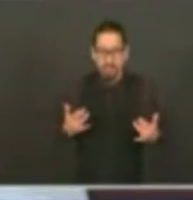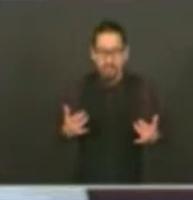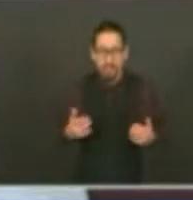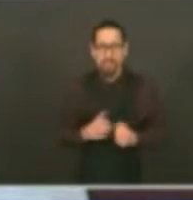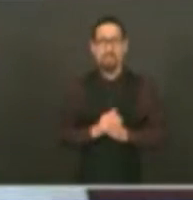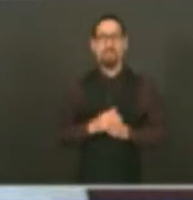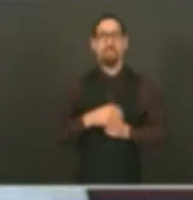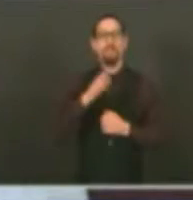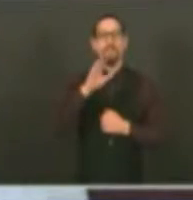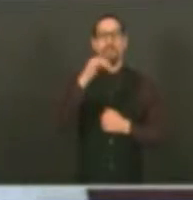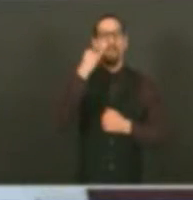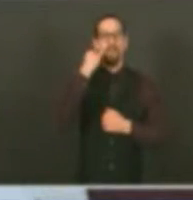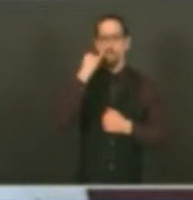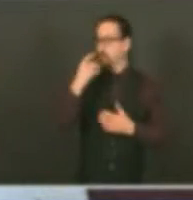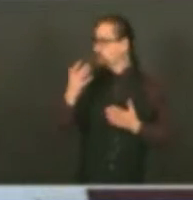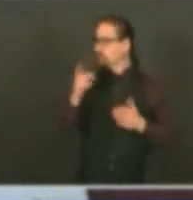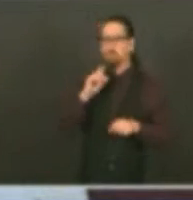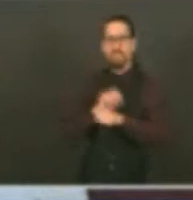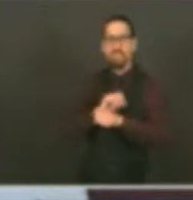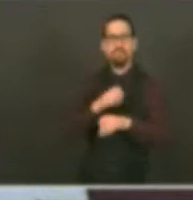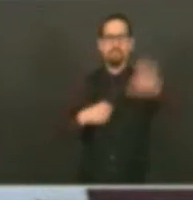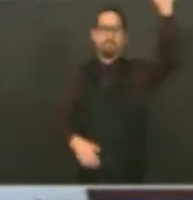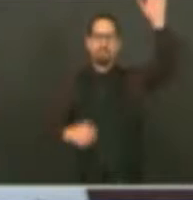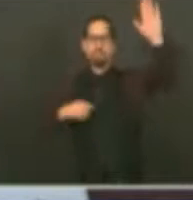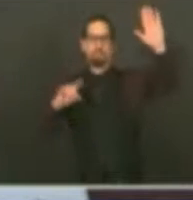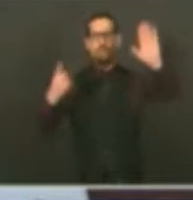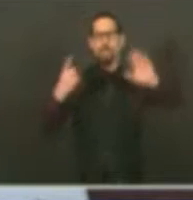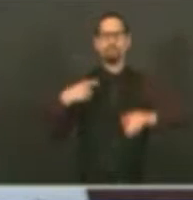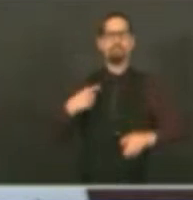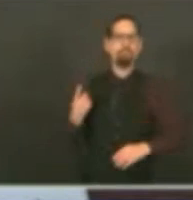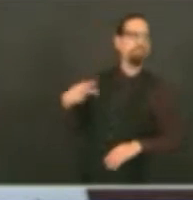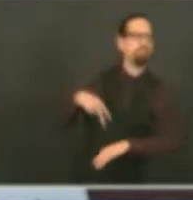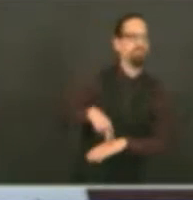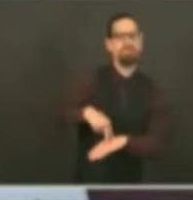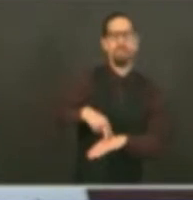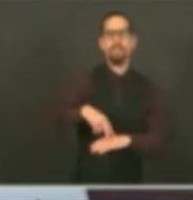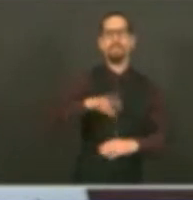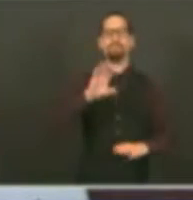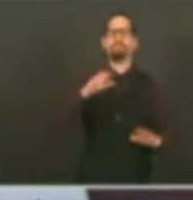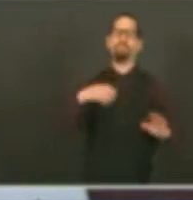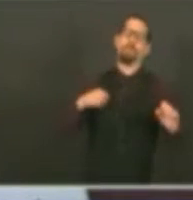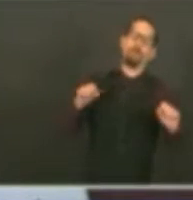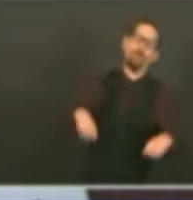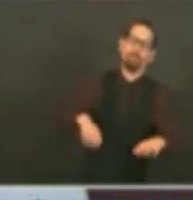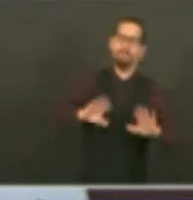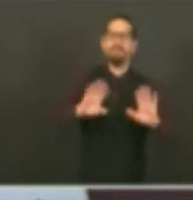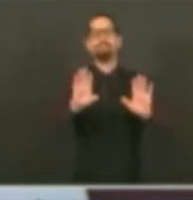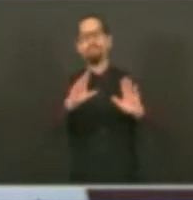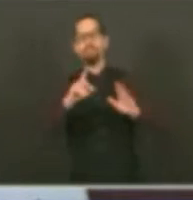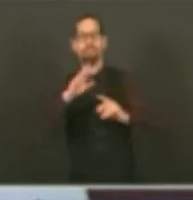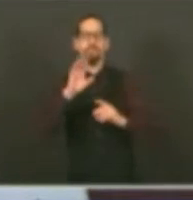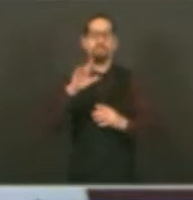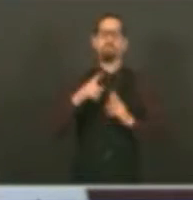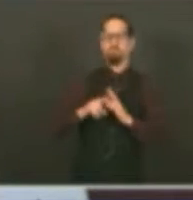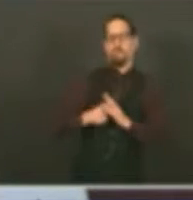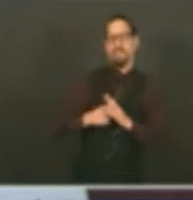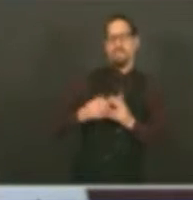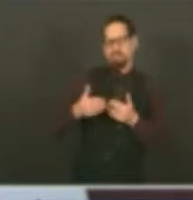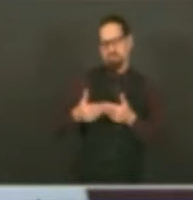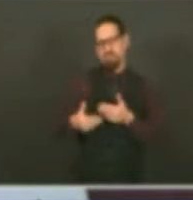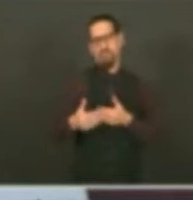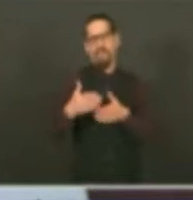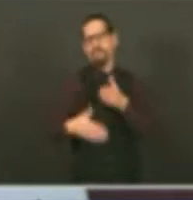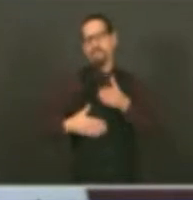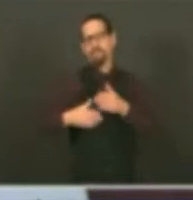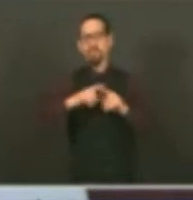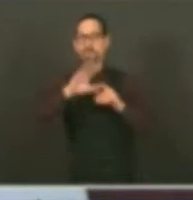person at the door to get this. So again, this to me is really the beginning of the end of the pandemic. It's something we've been waiting for. I think it's really that bright light, piece of